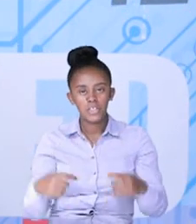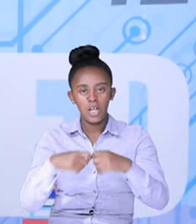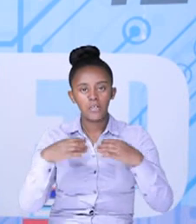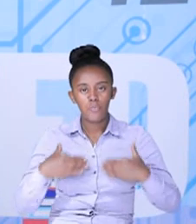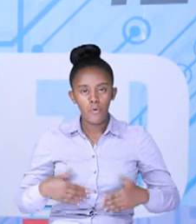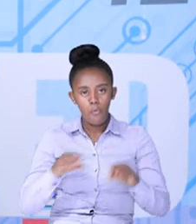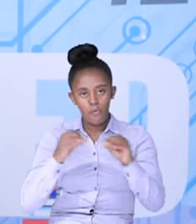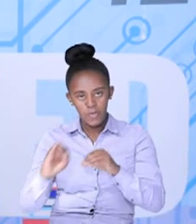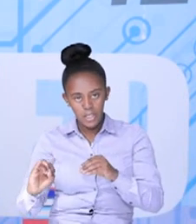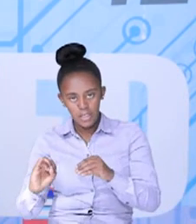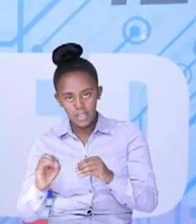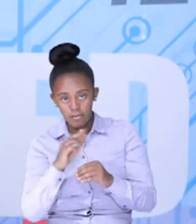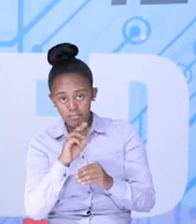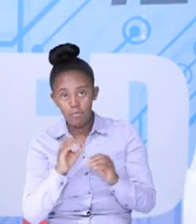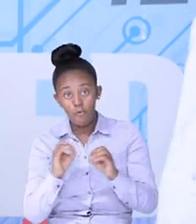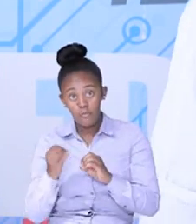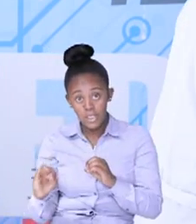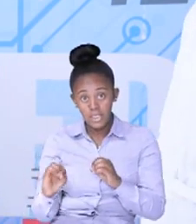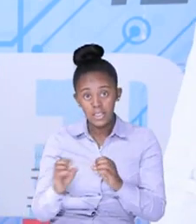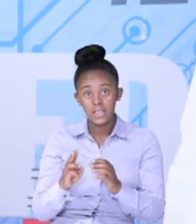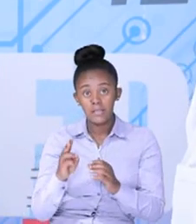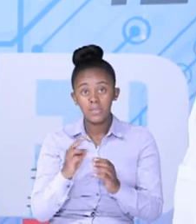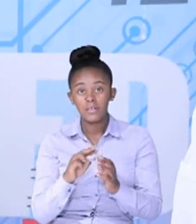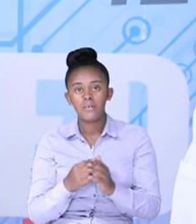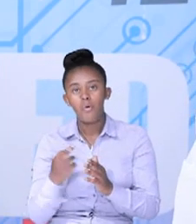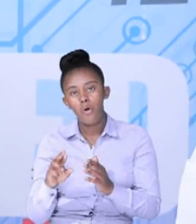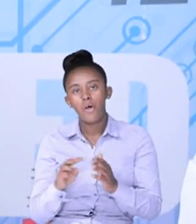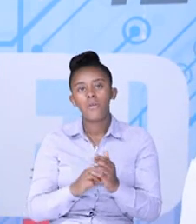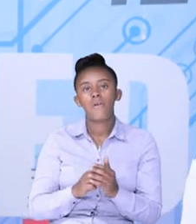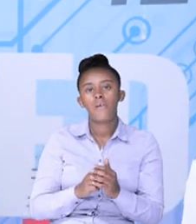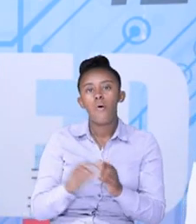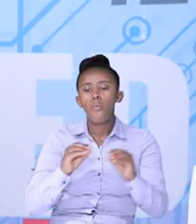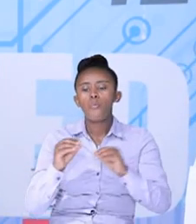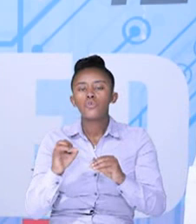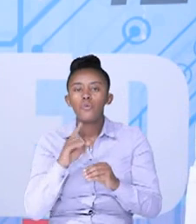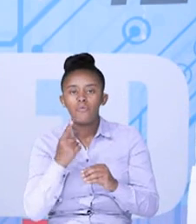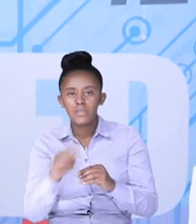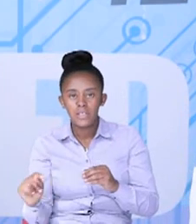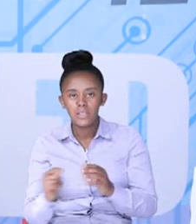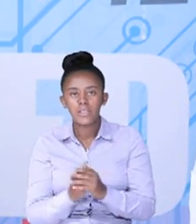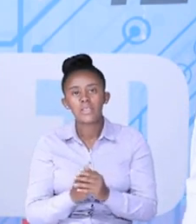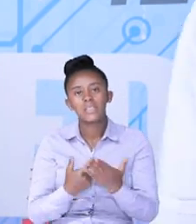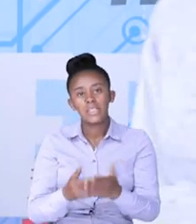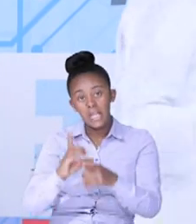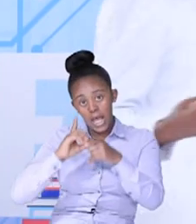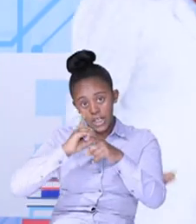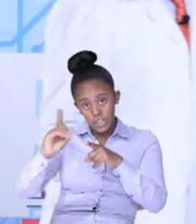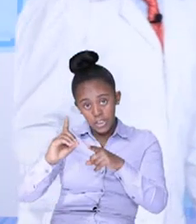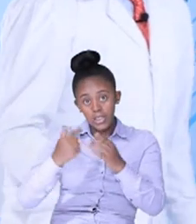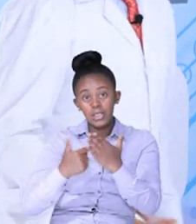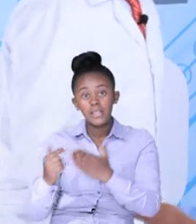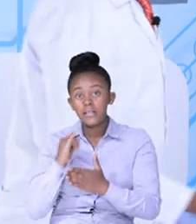like this, okay? If the speed or velocity or the motion of the charged particle is in this direction, there is an